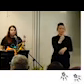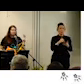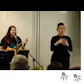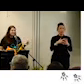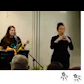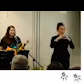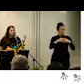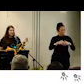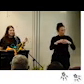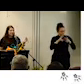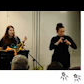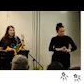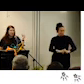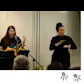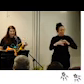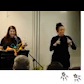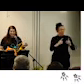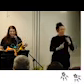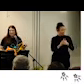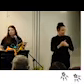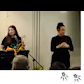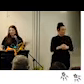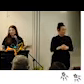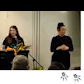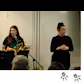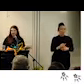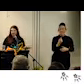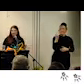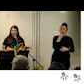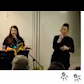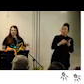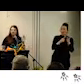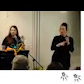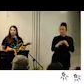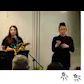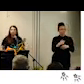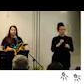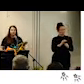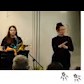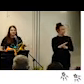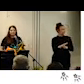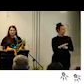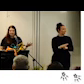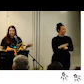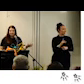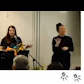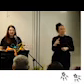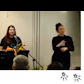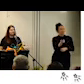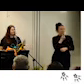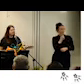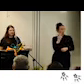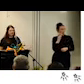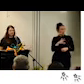So mice and rats are great. And people can laugh at me when I say that, but they have truly revolutionized